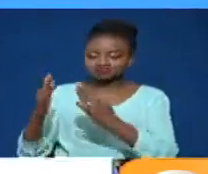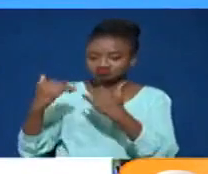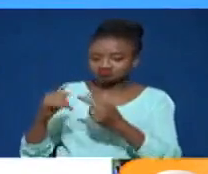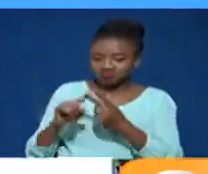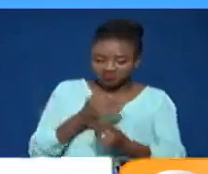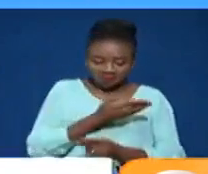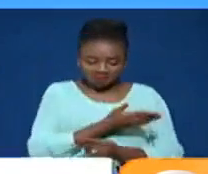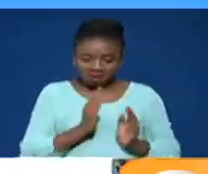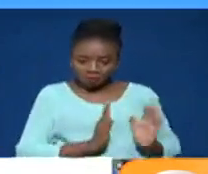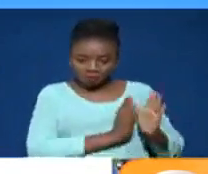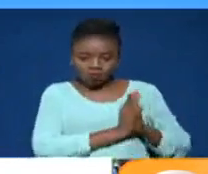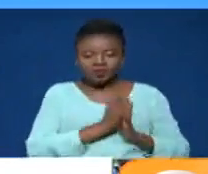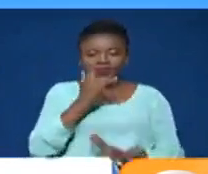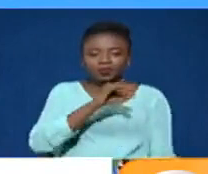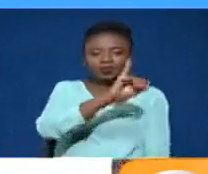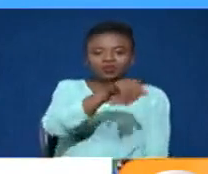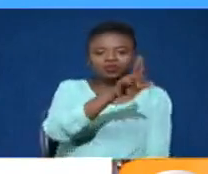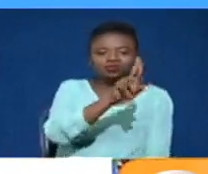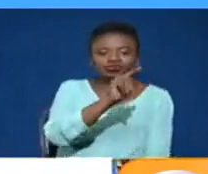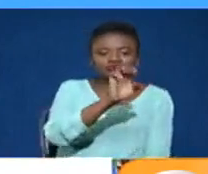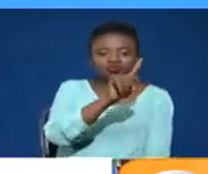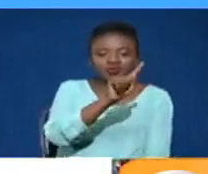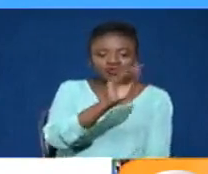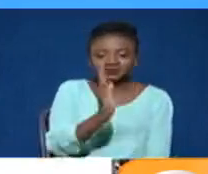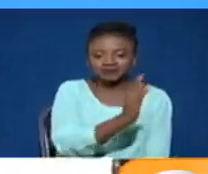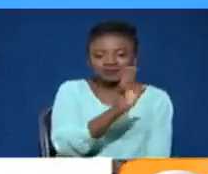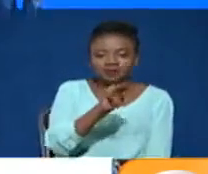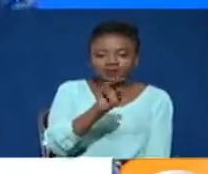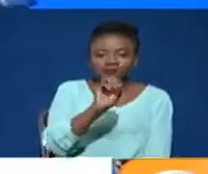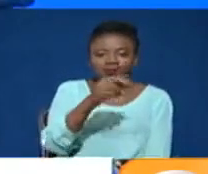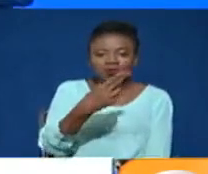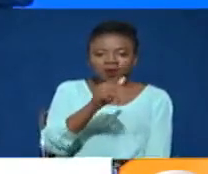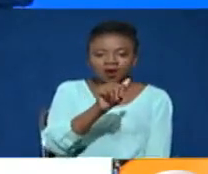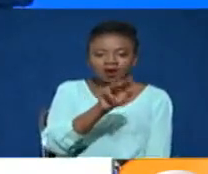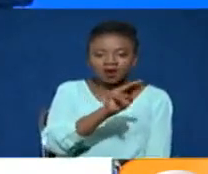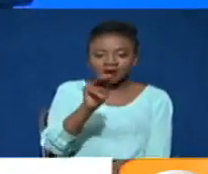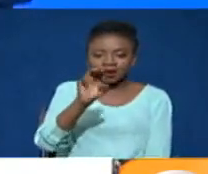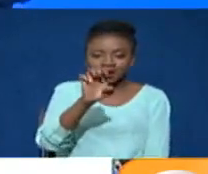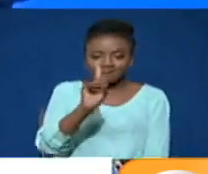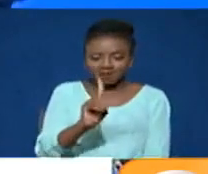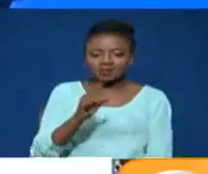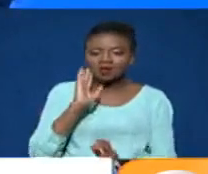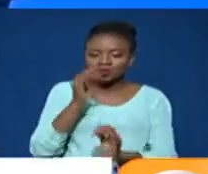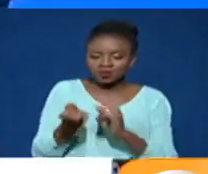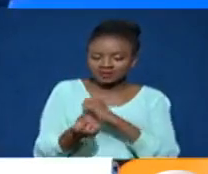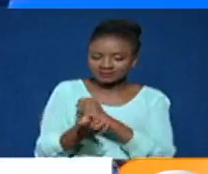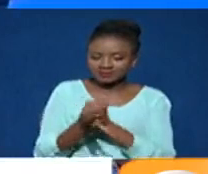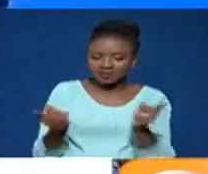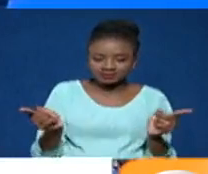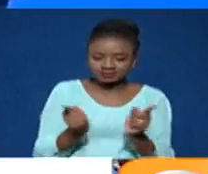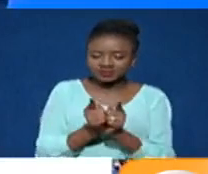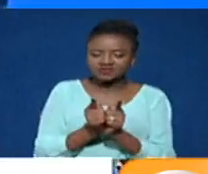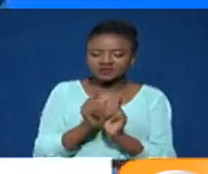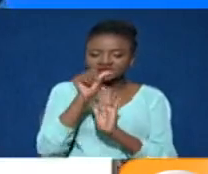We will speak very briefly about the agenda of the evening. And ladies and gentlemen, this